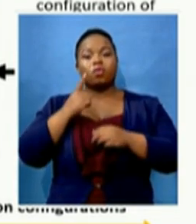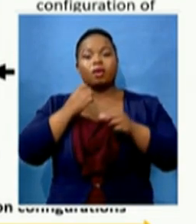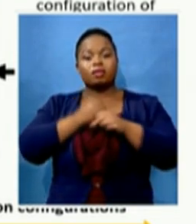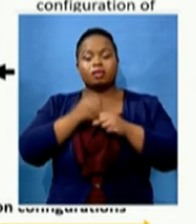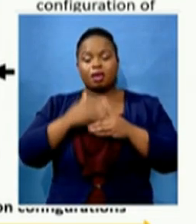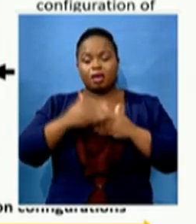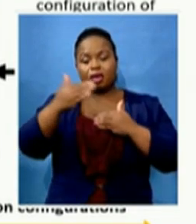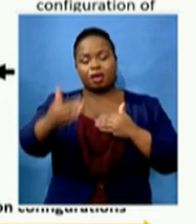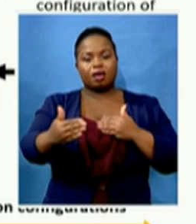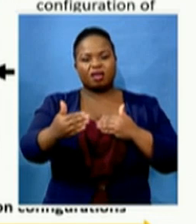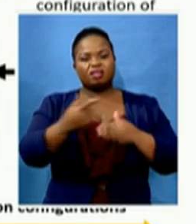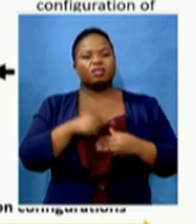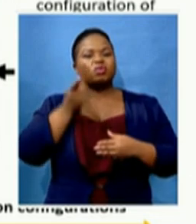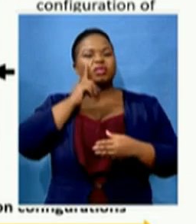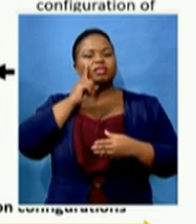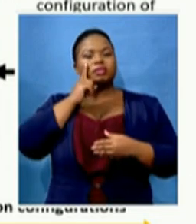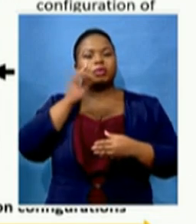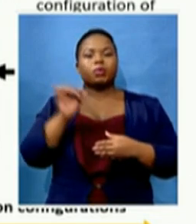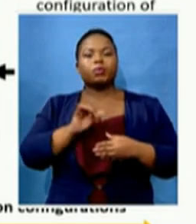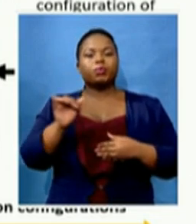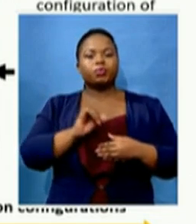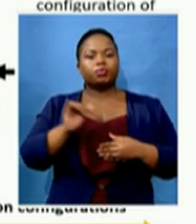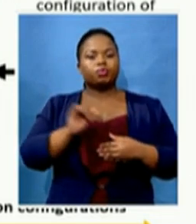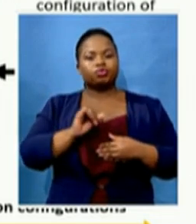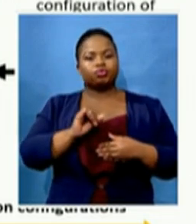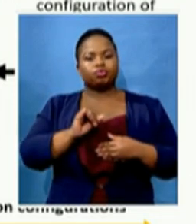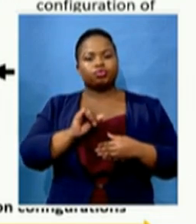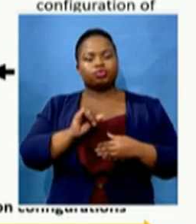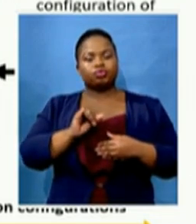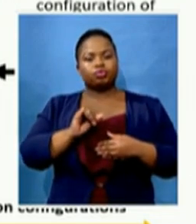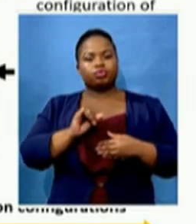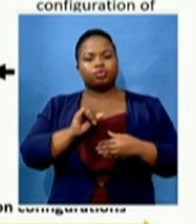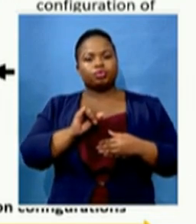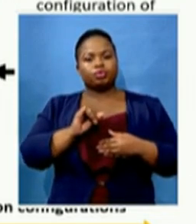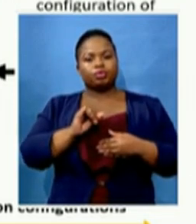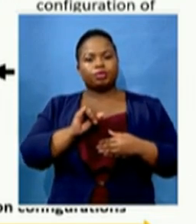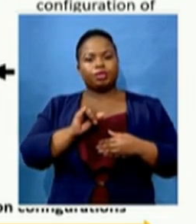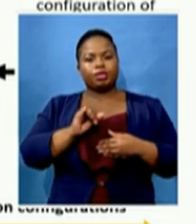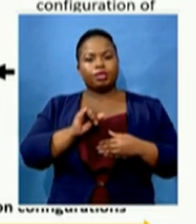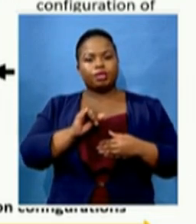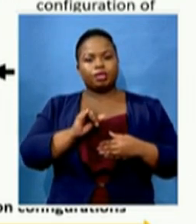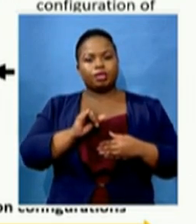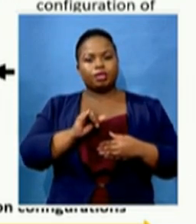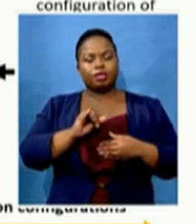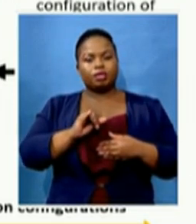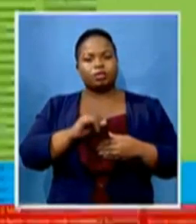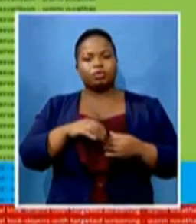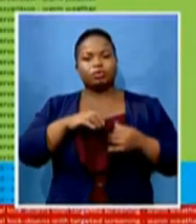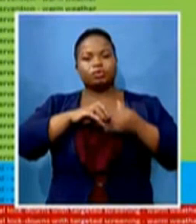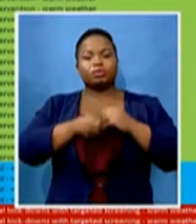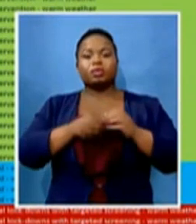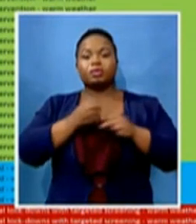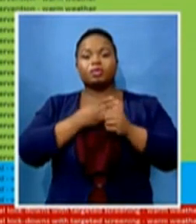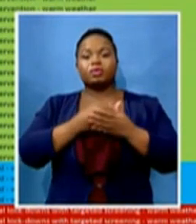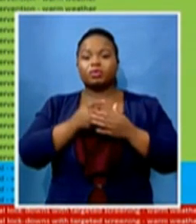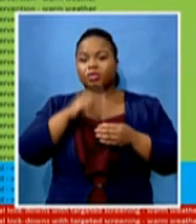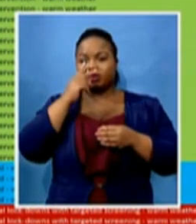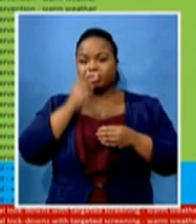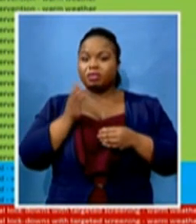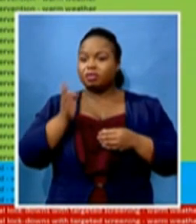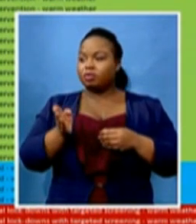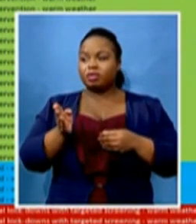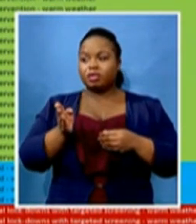which period which you can apply by day. So this is within the model itself. You would